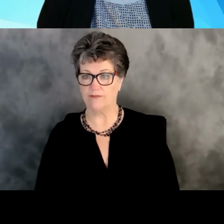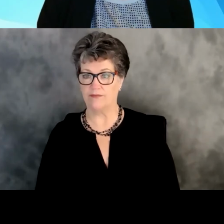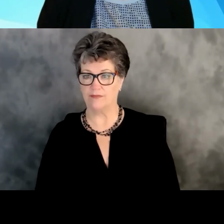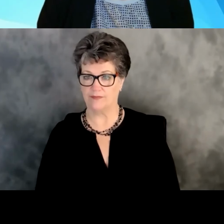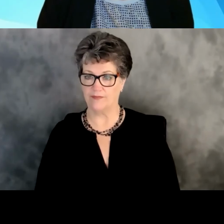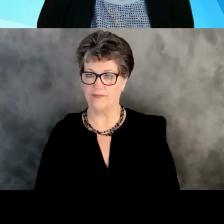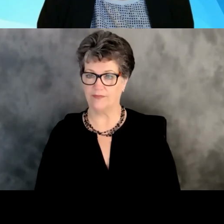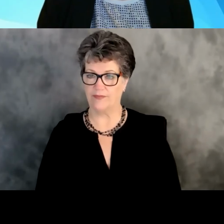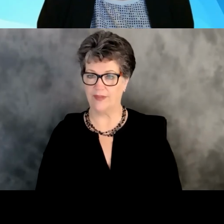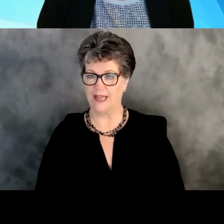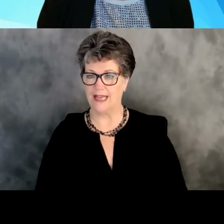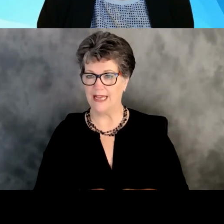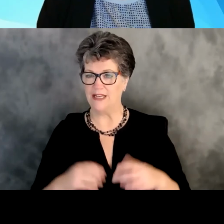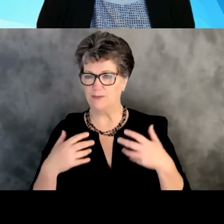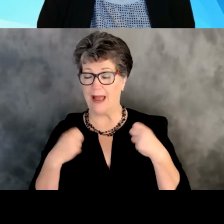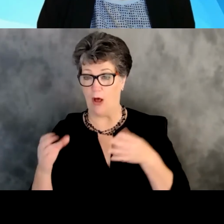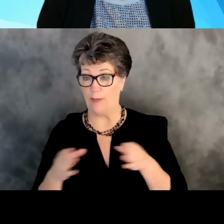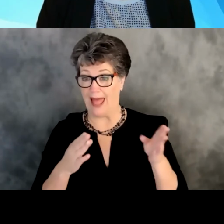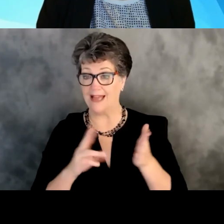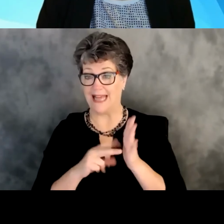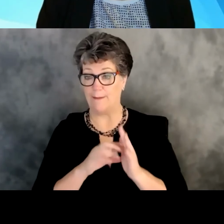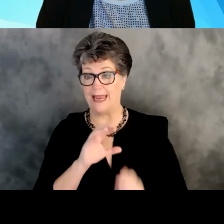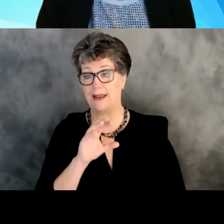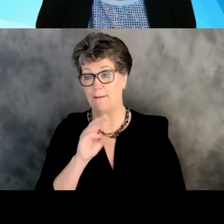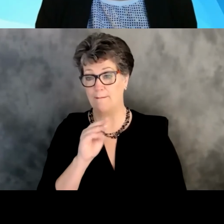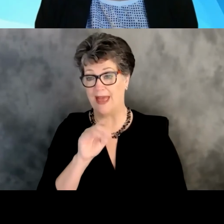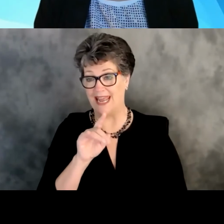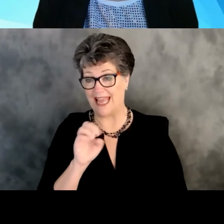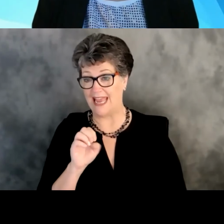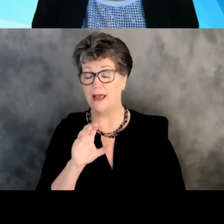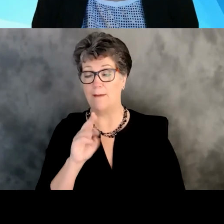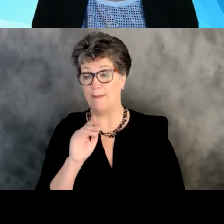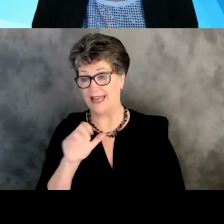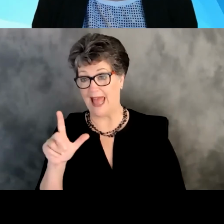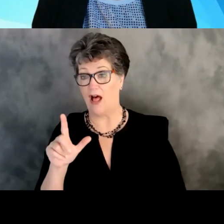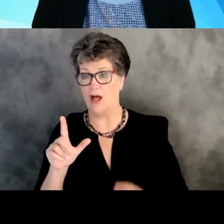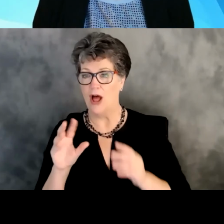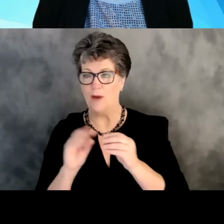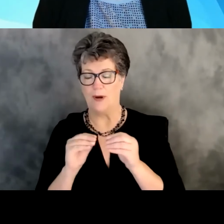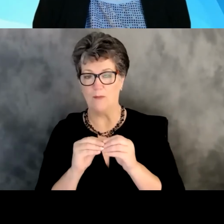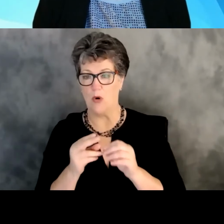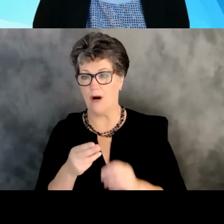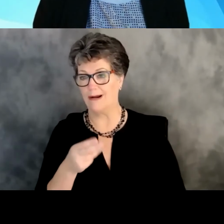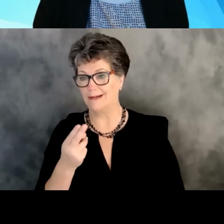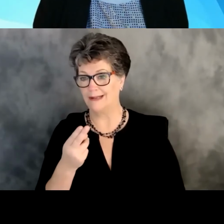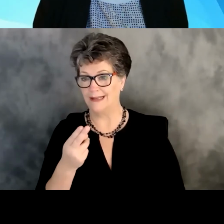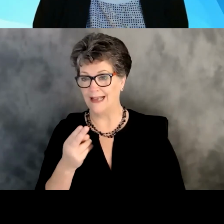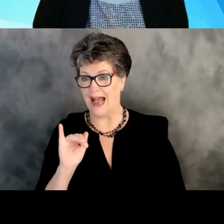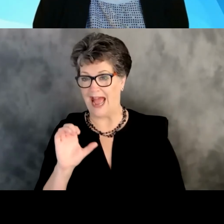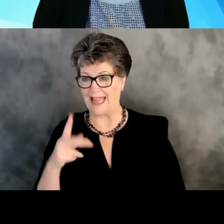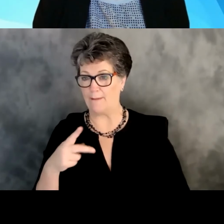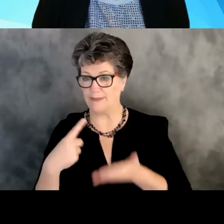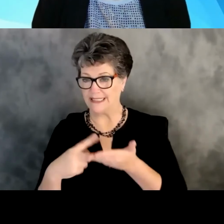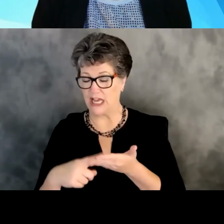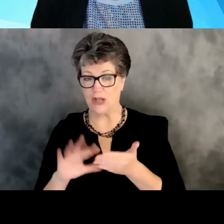Tatiana, when I said health plans, I do mean both Medicaid and Medi-Cal, but again, I look forward to more HICAP discussions about what we can do to